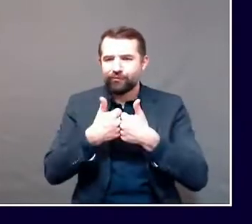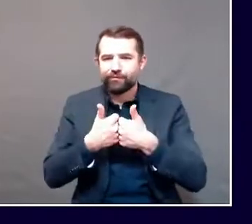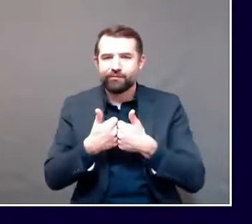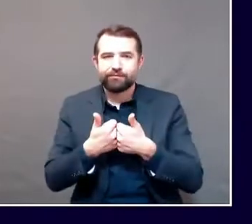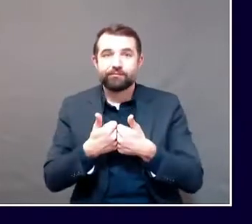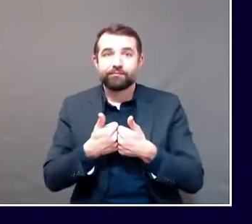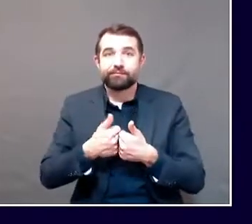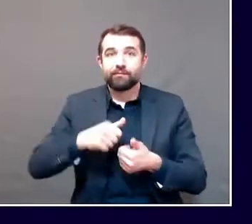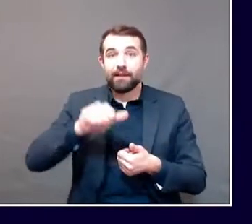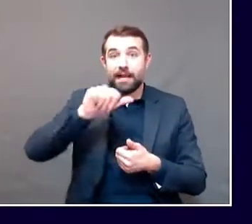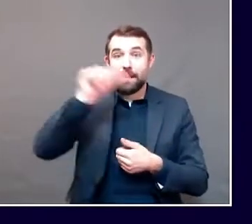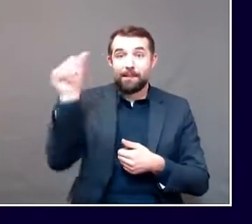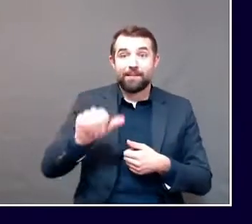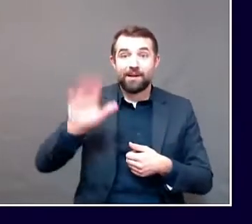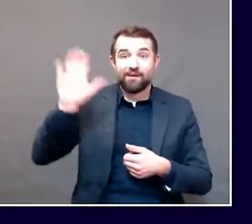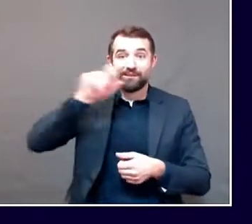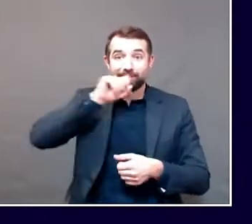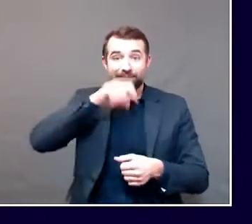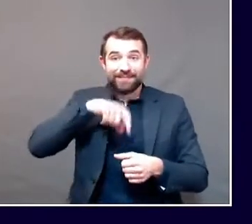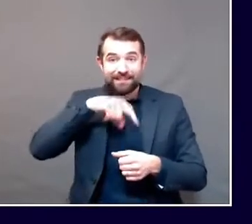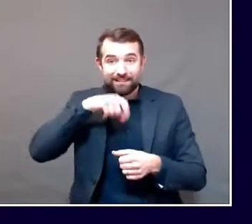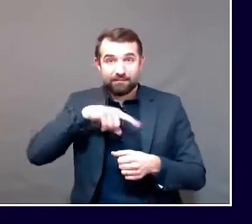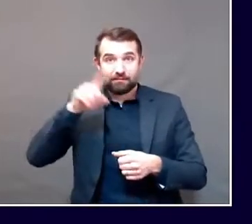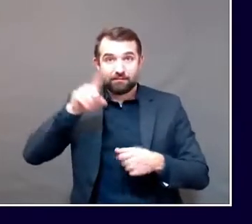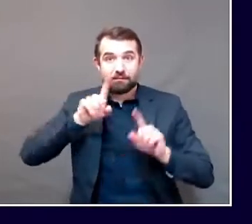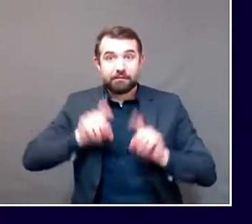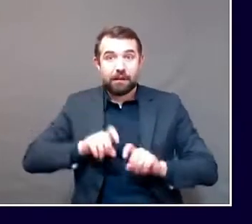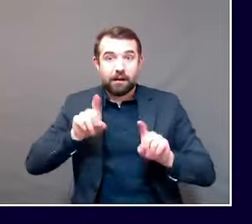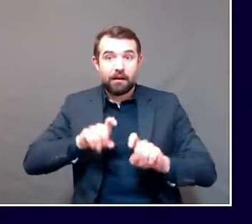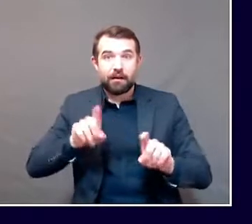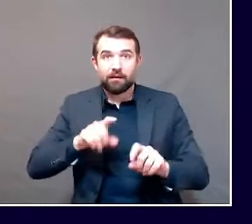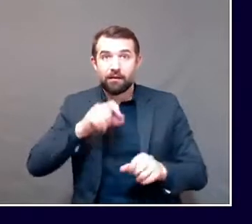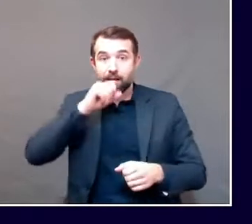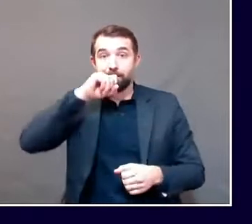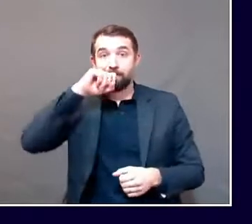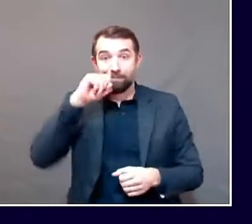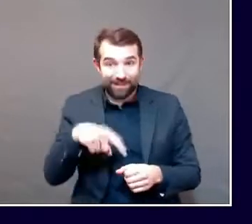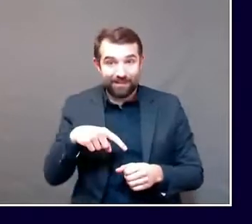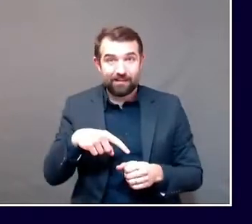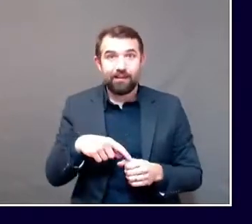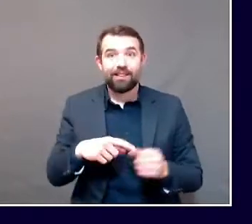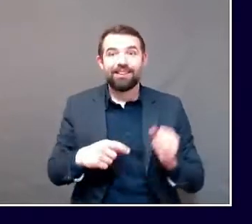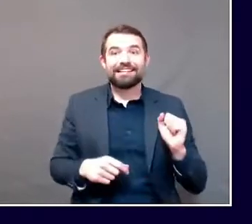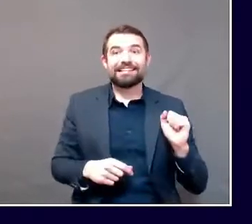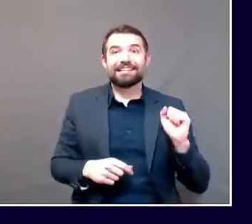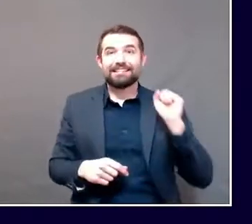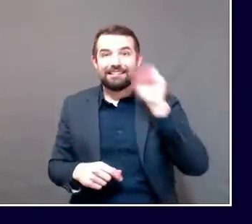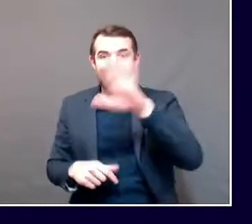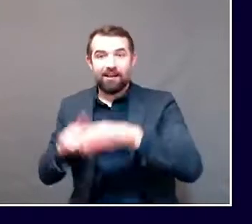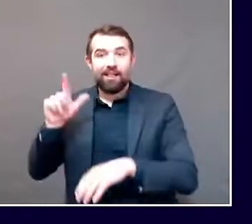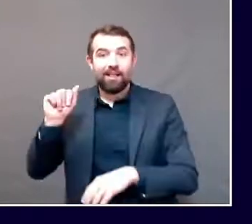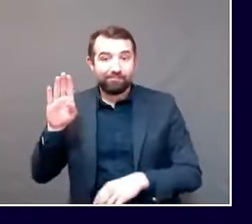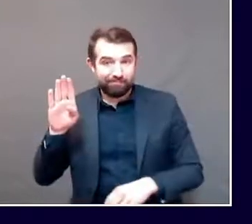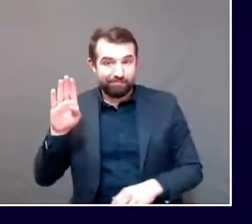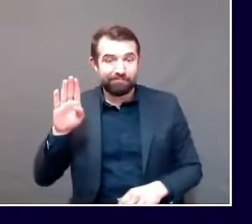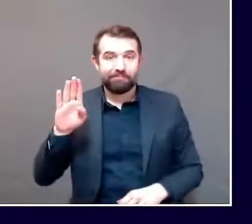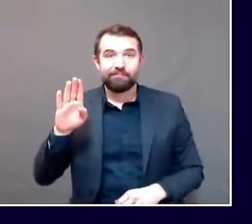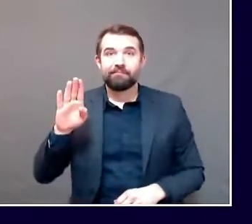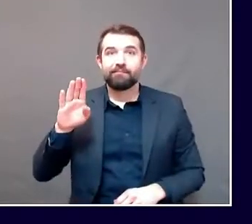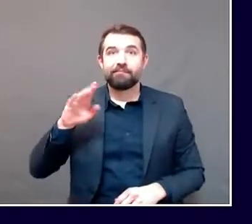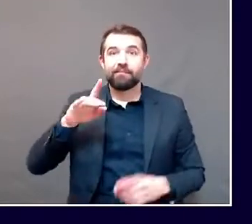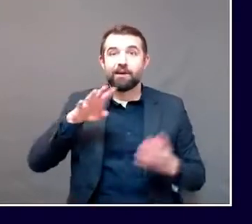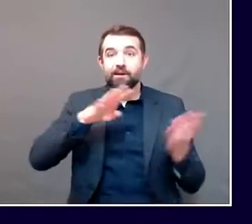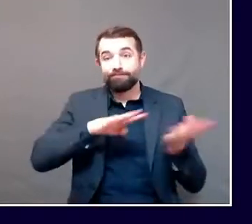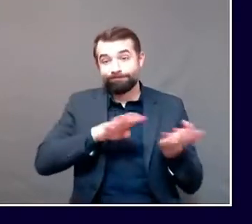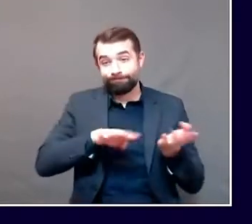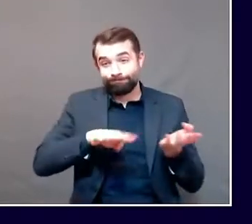central laboratory in many of these situations. What can happen is that that laboratory can collect those results as they are